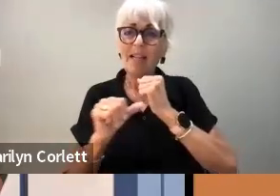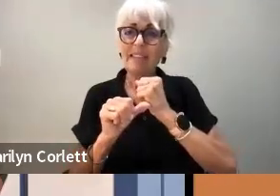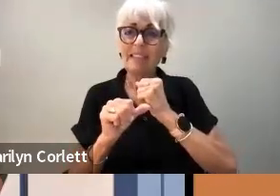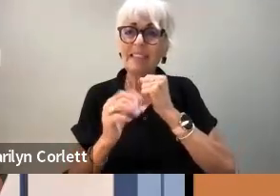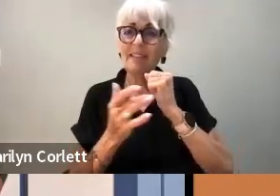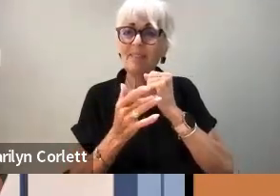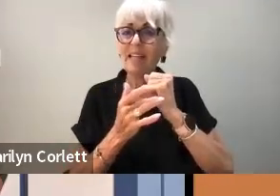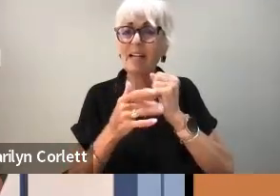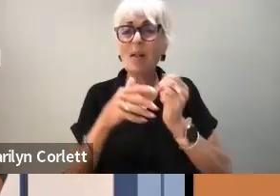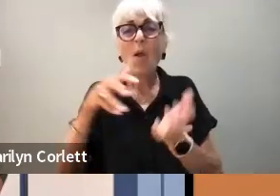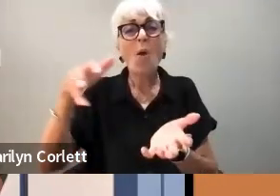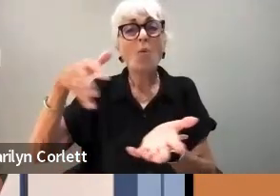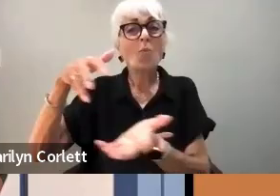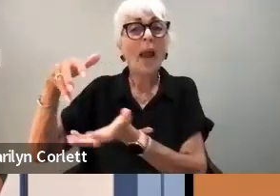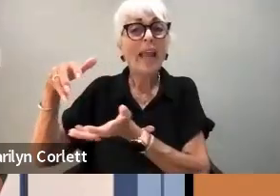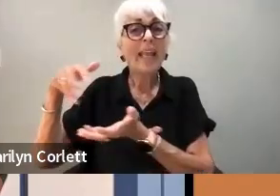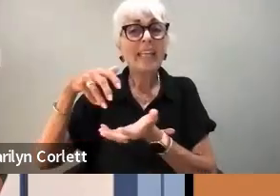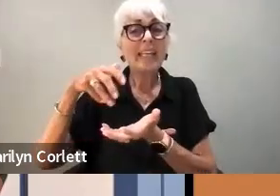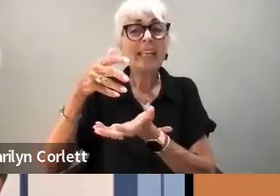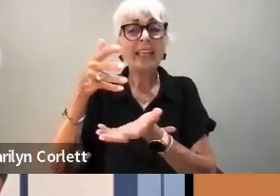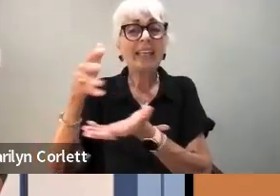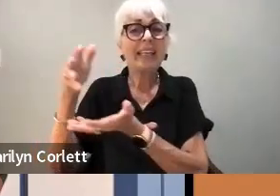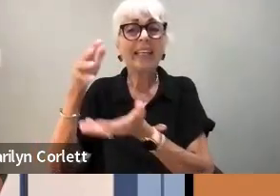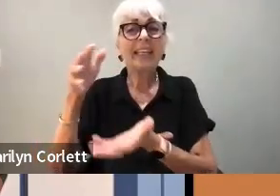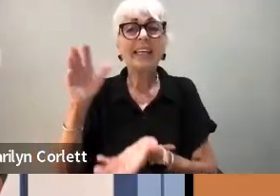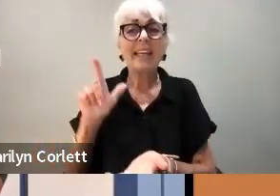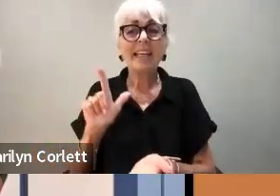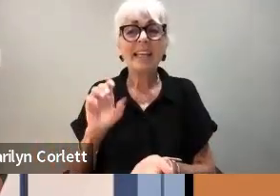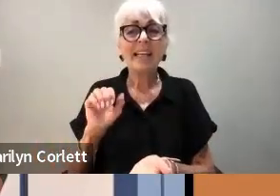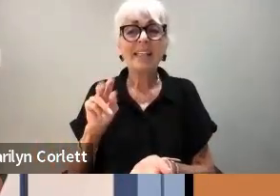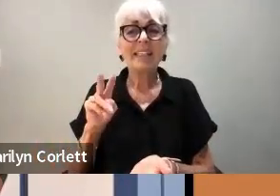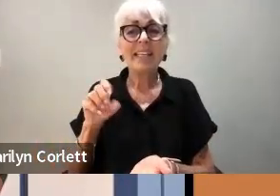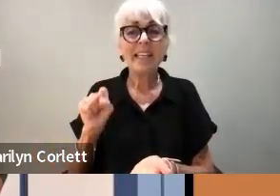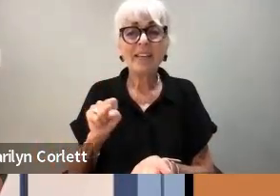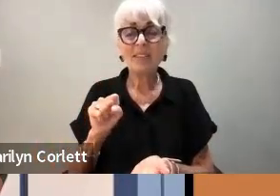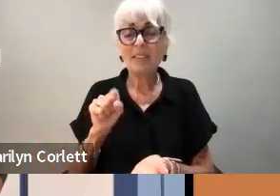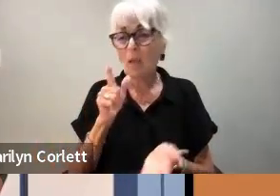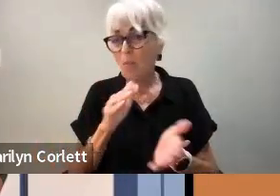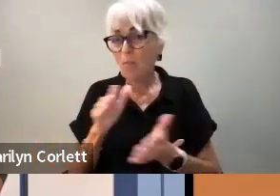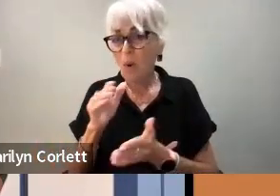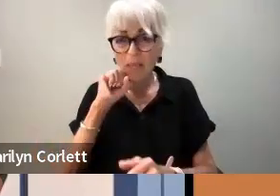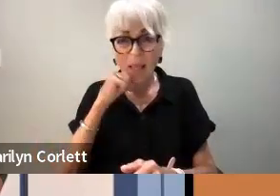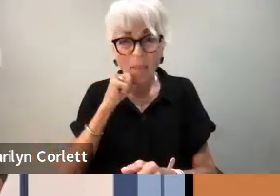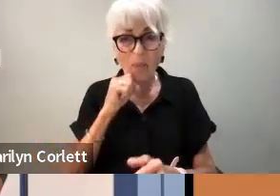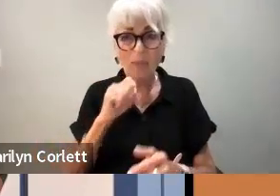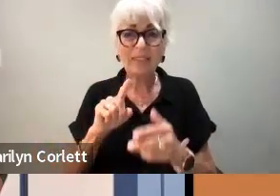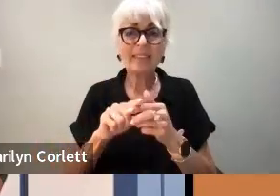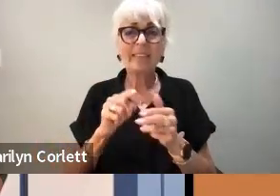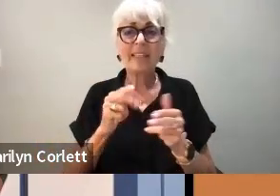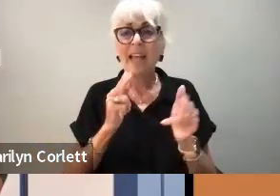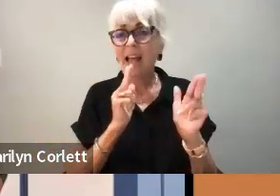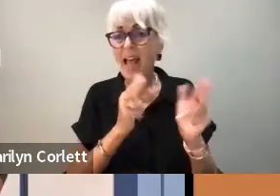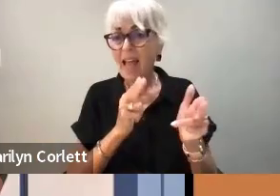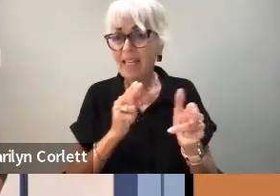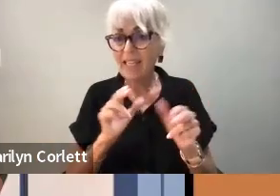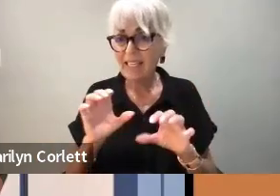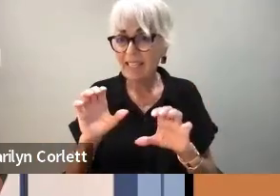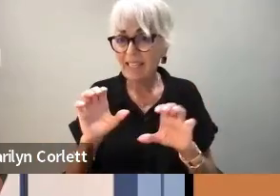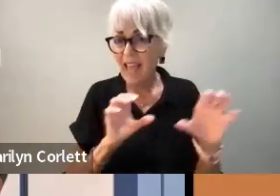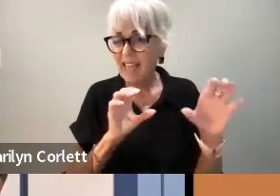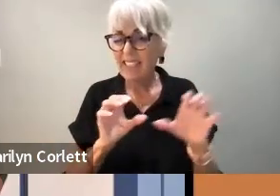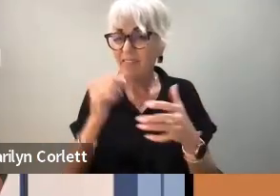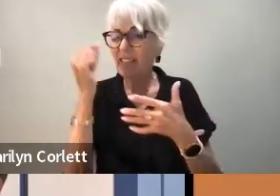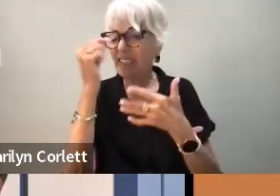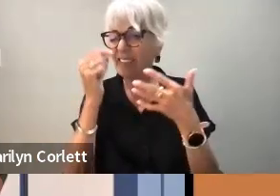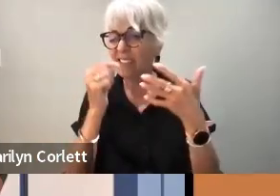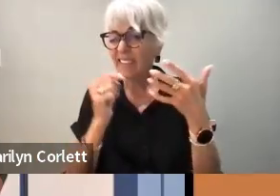from raking leaves to prepping apples to some hunting activities. We're just going to kind of do